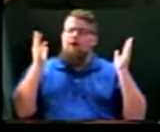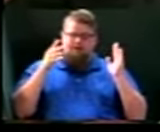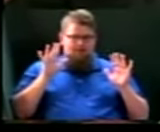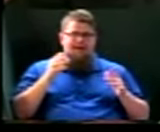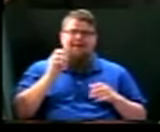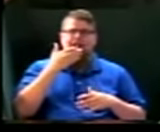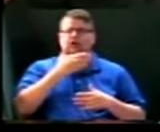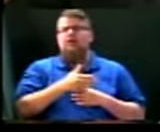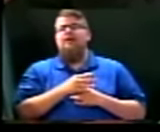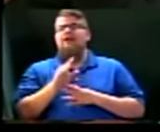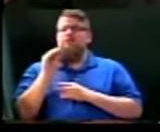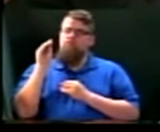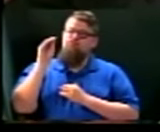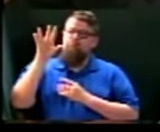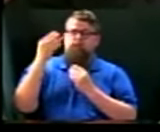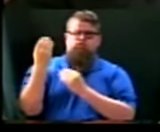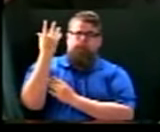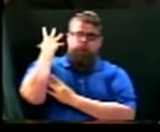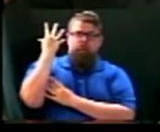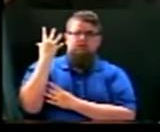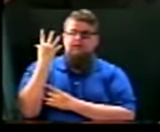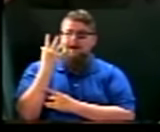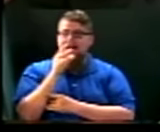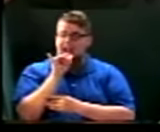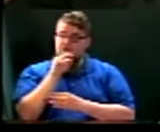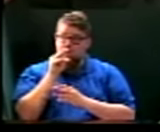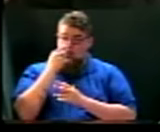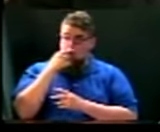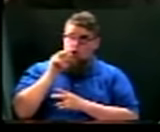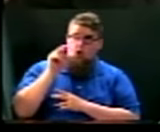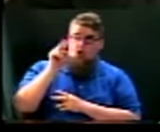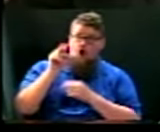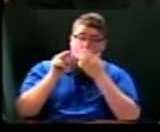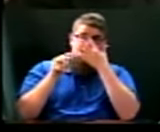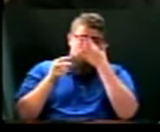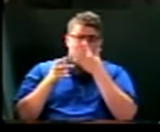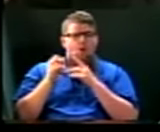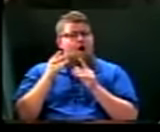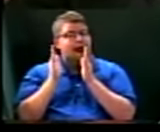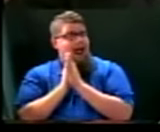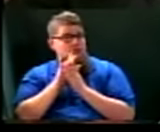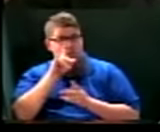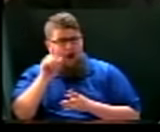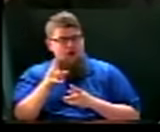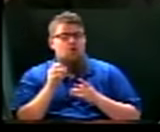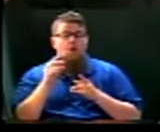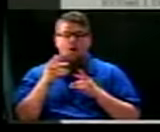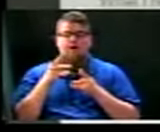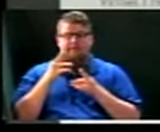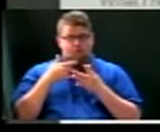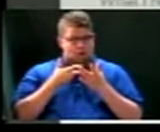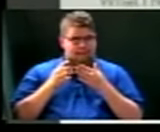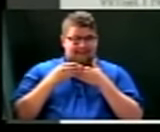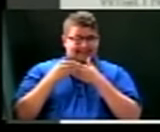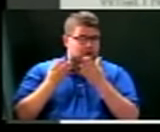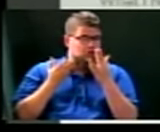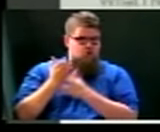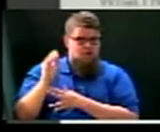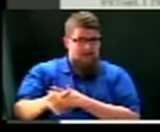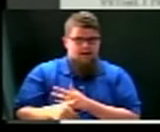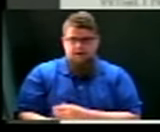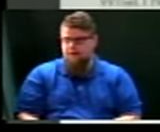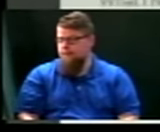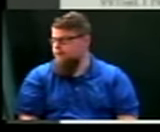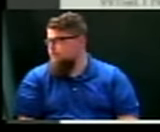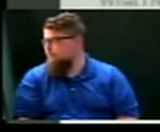screen. If you would care to look at it or ask questions or have me walk you through that.